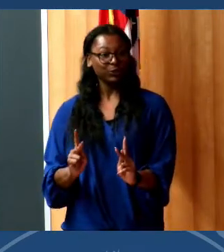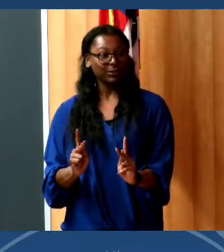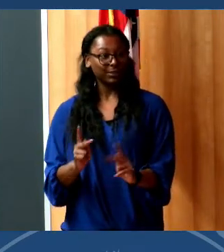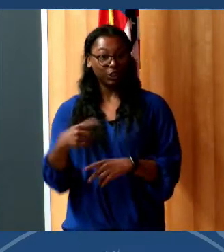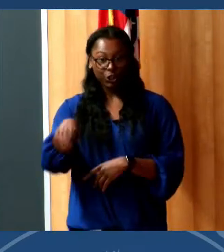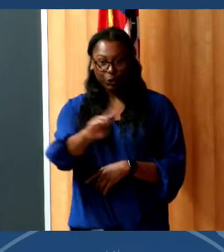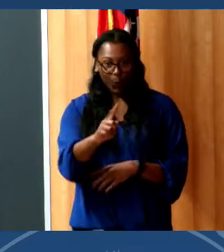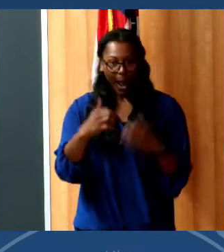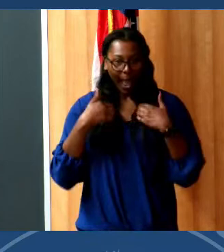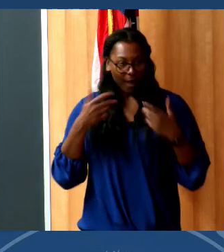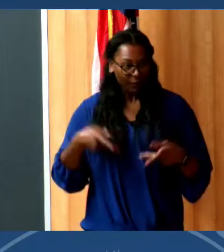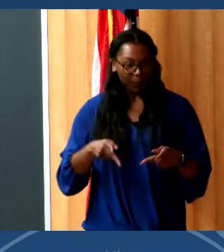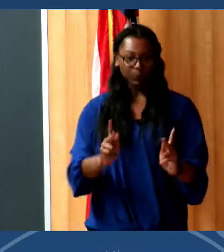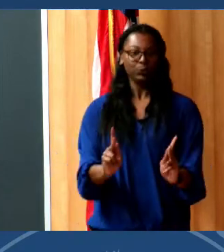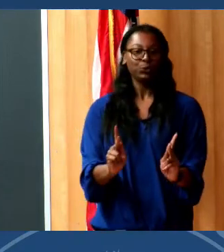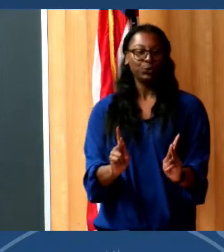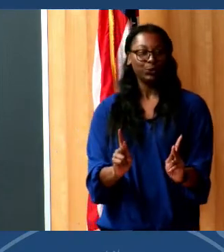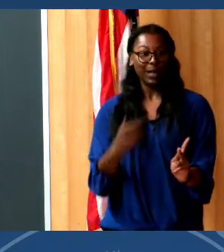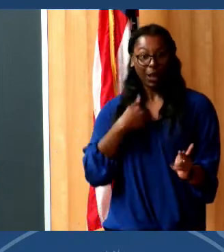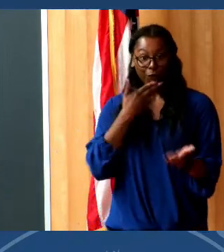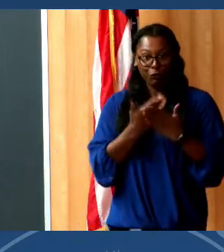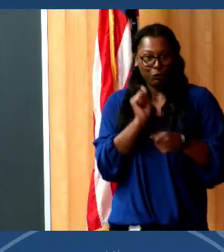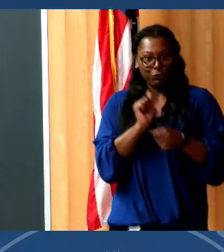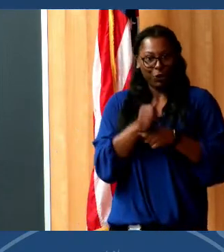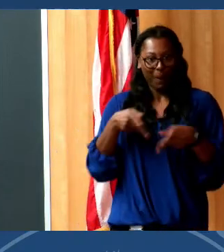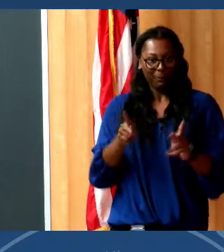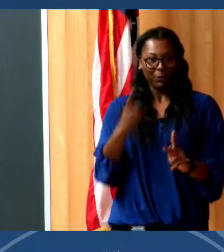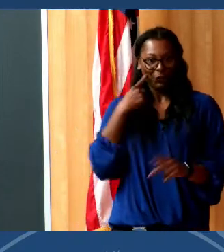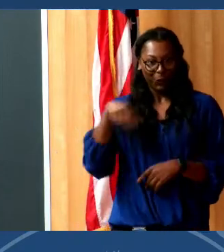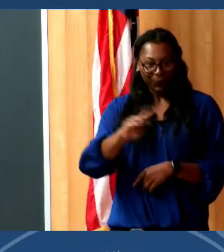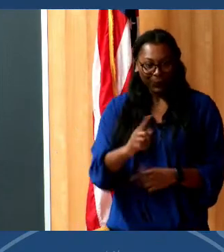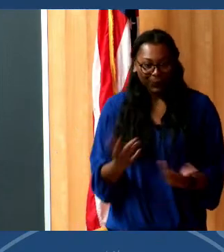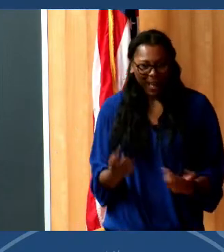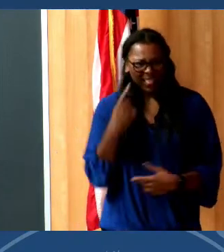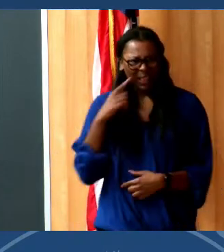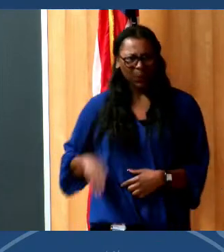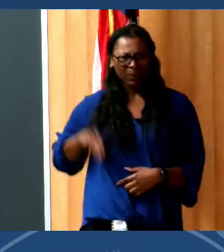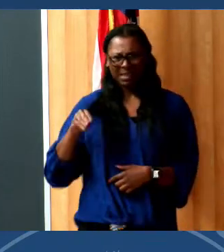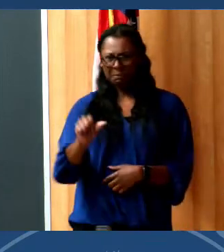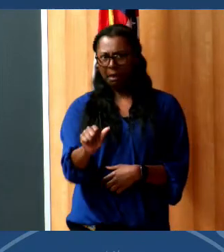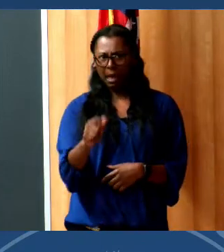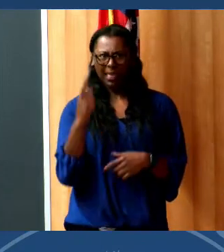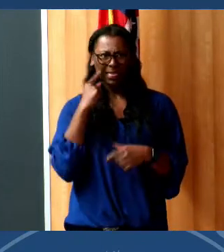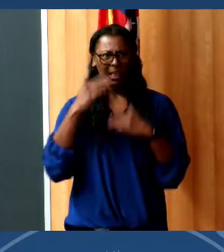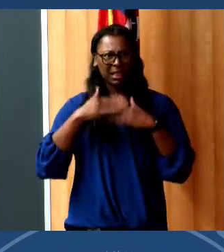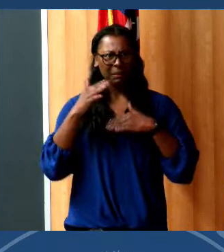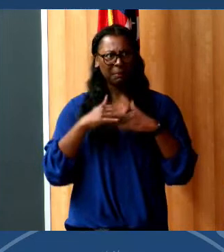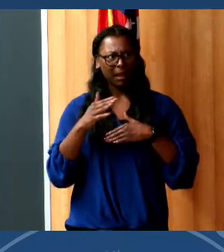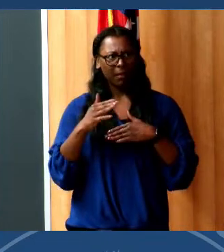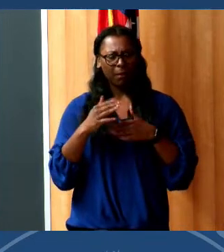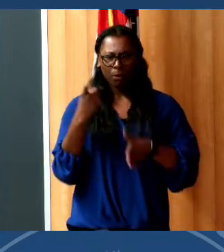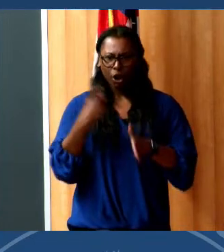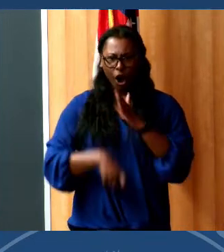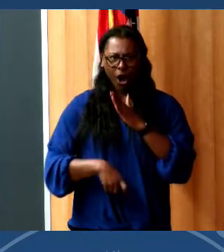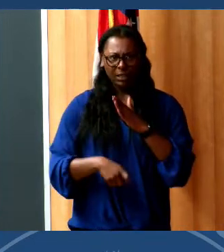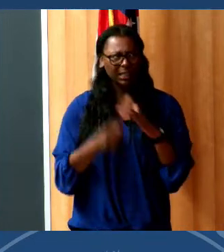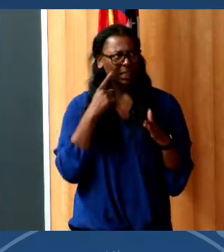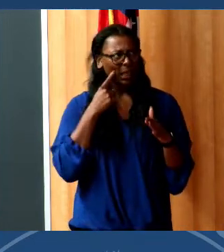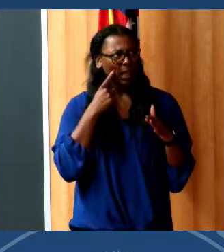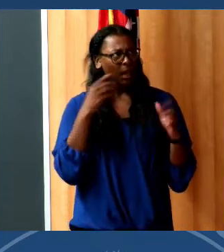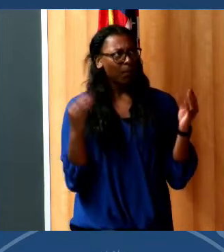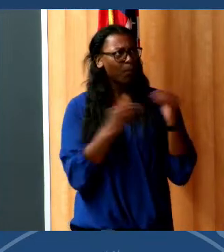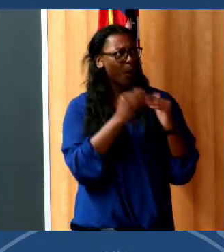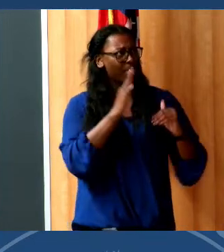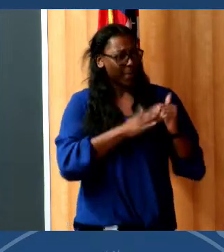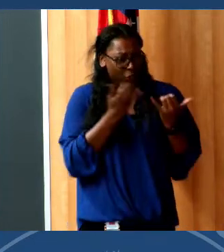gave all of you, the fellows, a good job opportunity, frankly. We paid the minimum wage, which is higher than